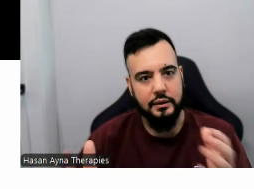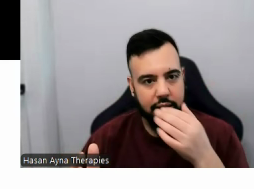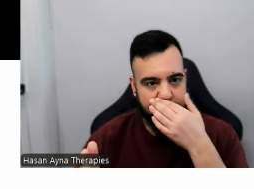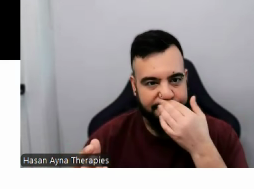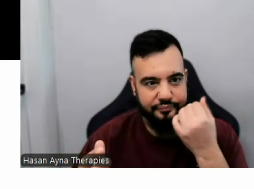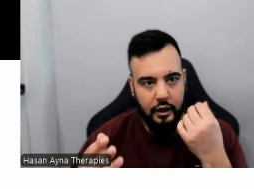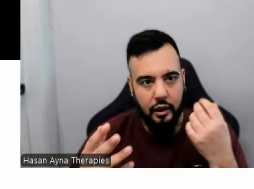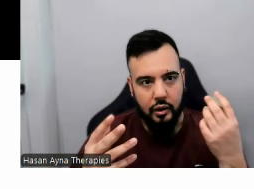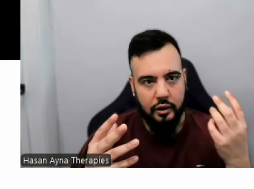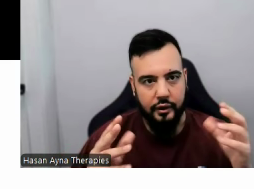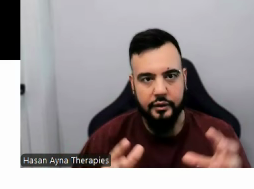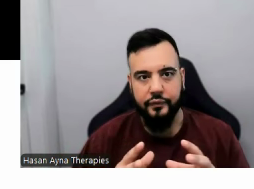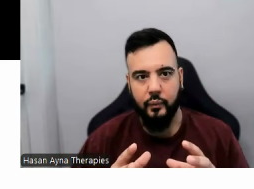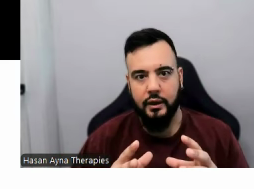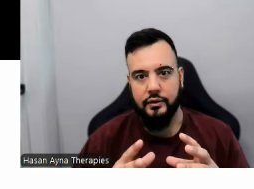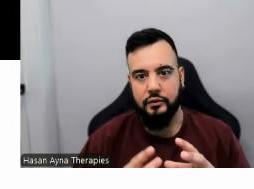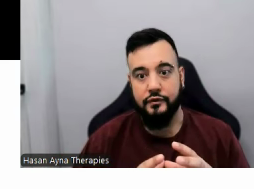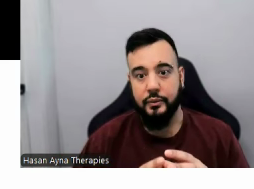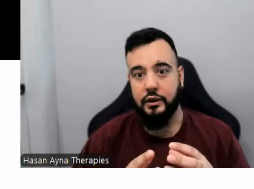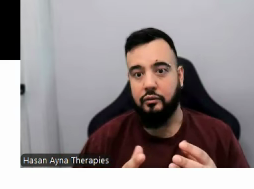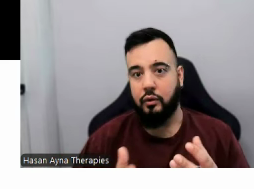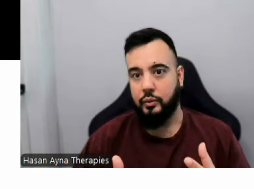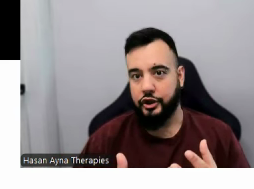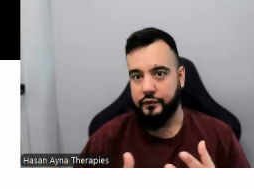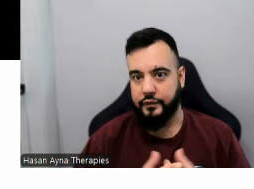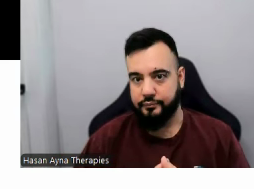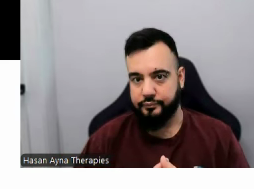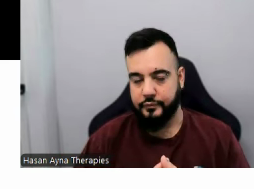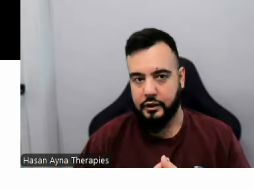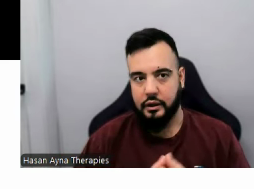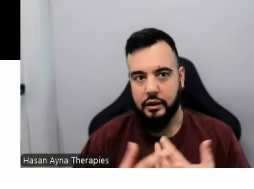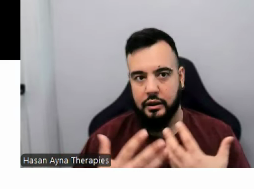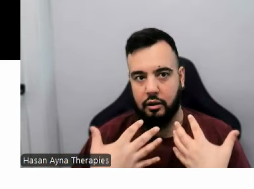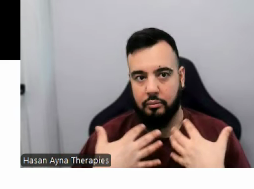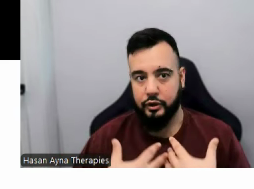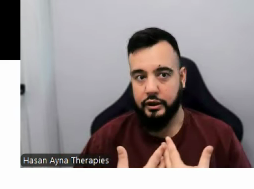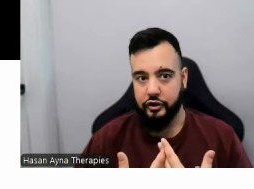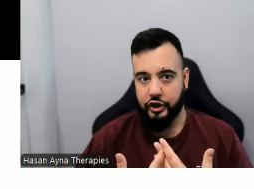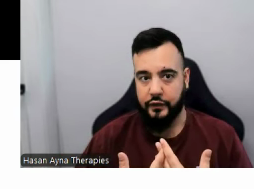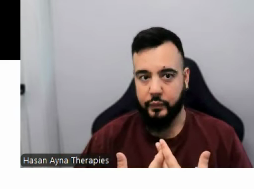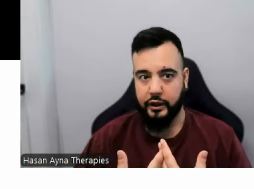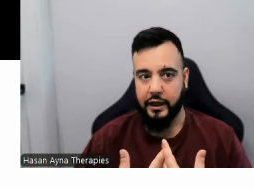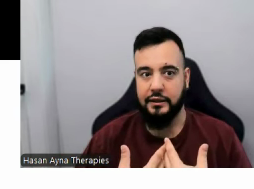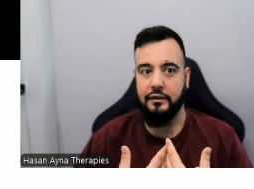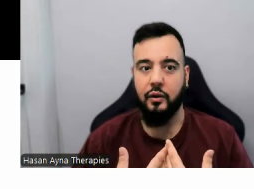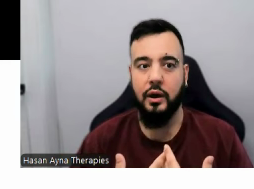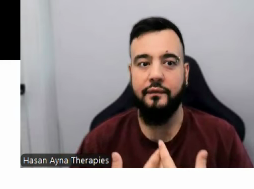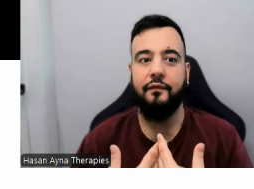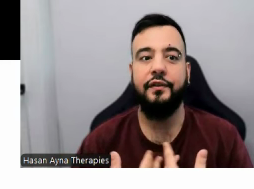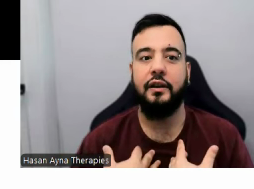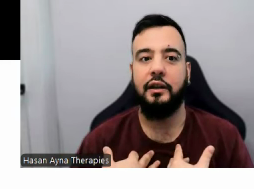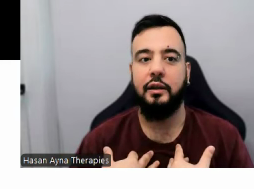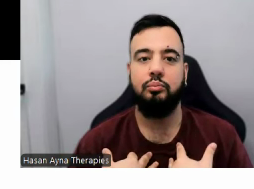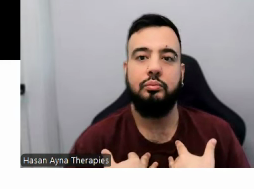So as I said, there are different ways of doing a role shift. Our body can shift. We can